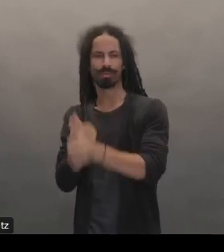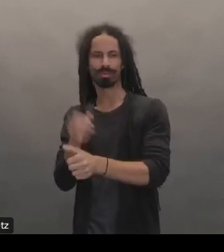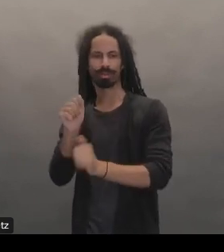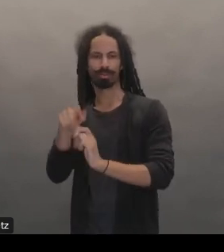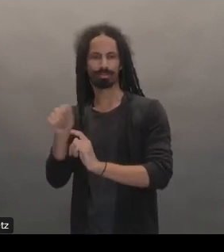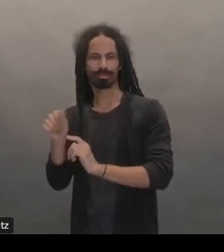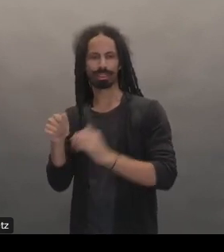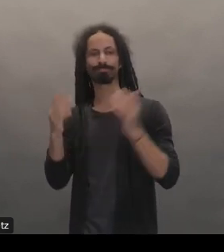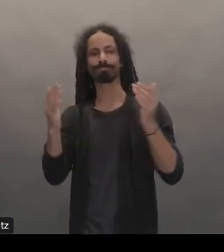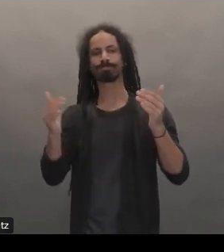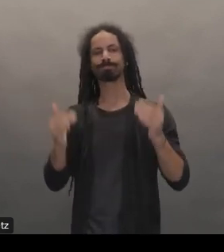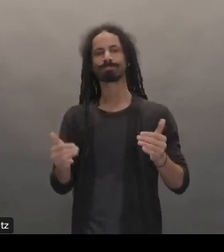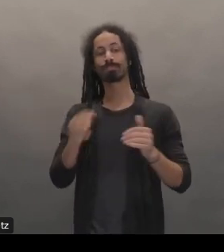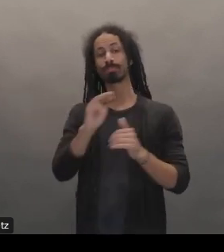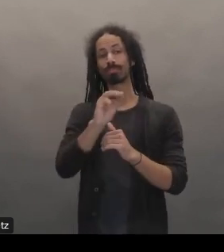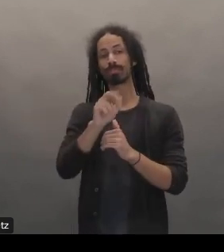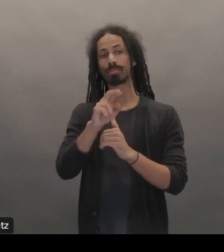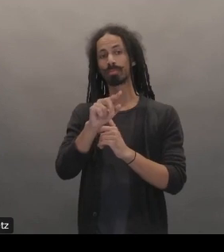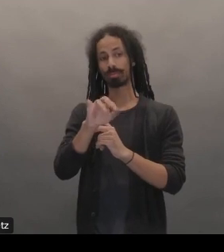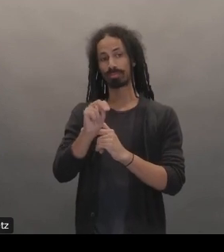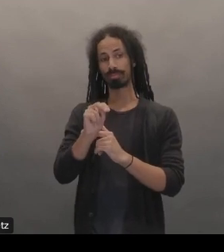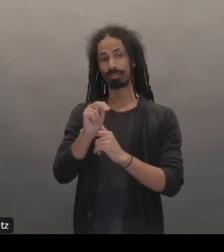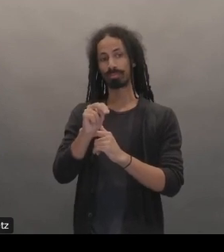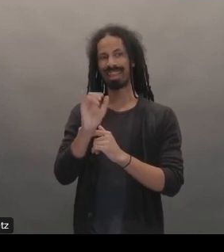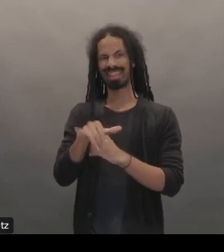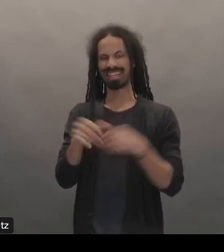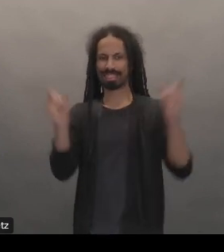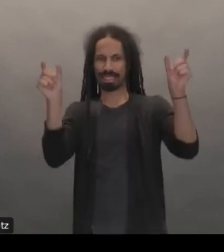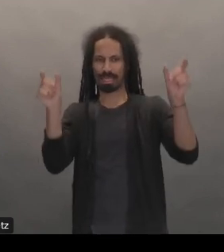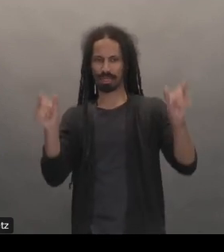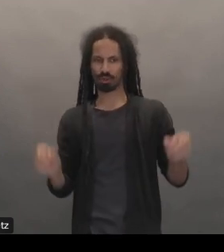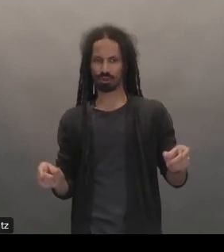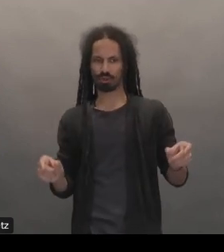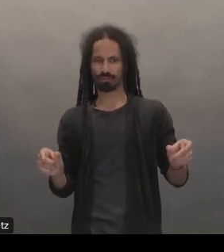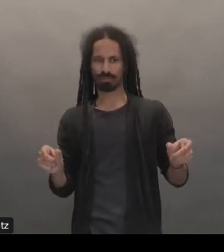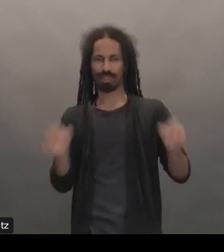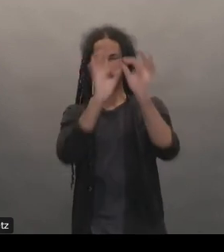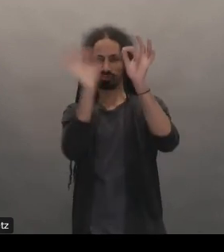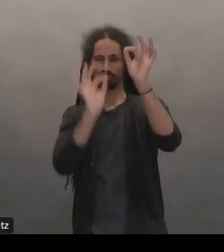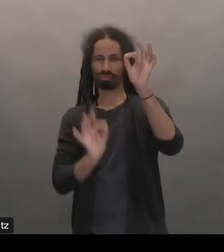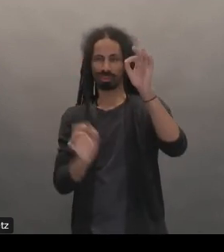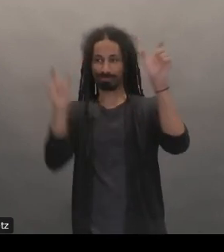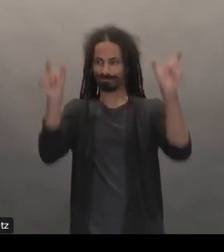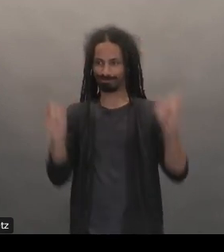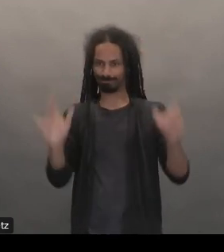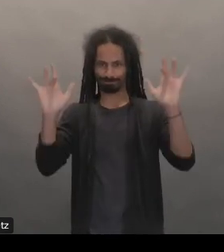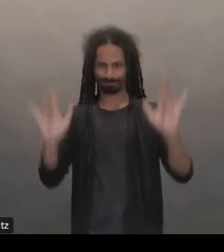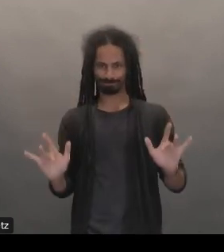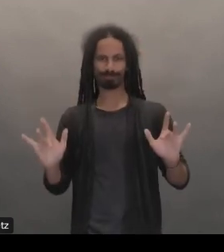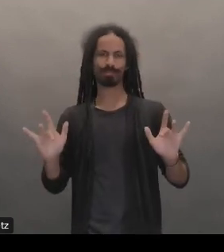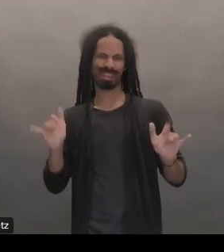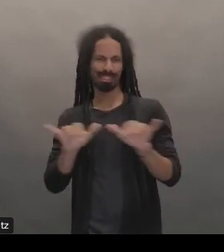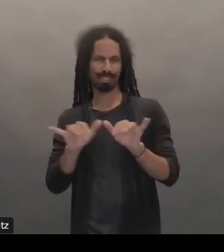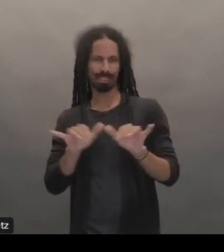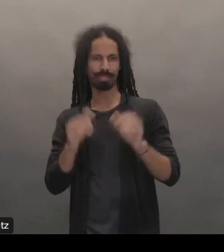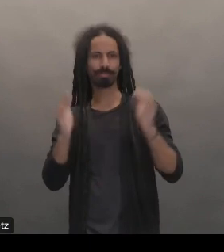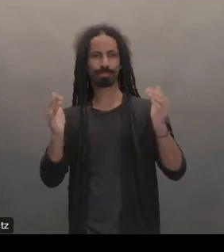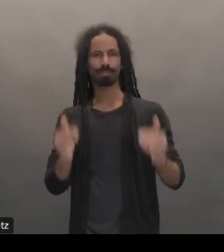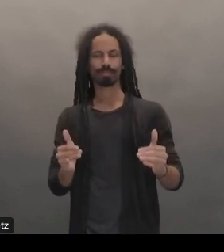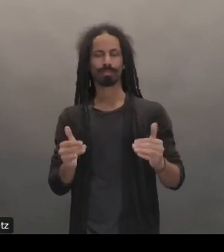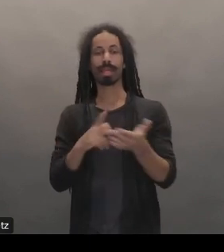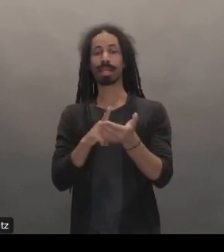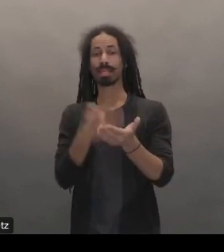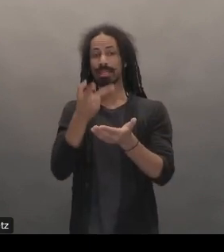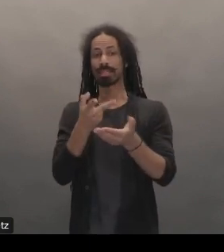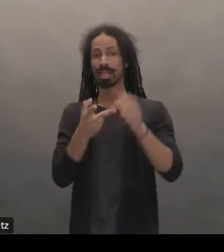Margins, that's the edge around a document. That should all be 1 inch on all sides. Line spacing, double spacing throughout documents.